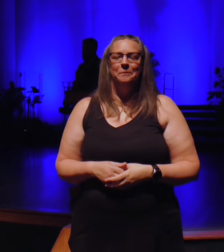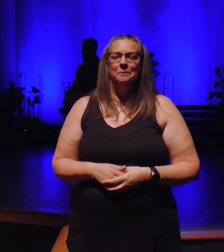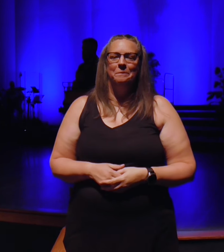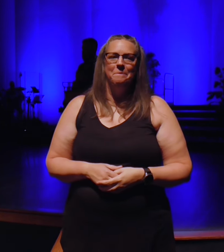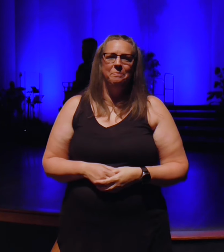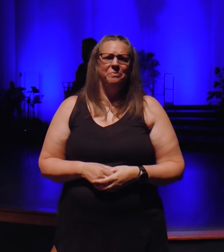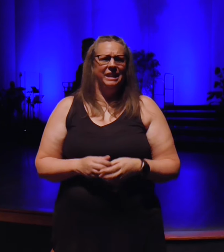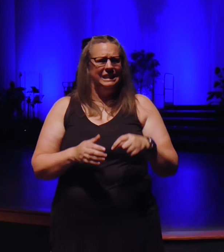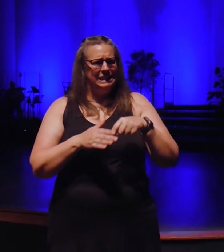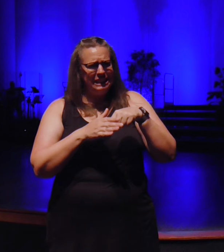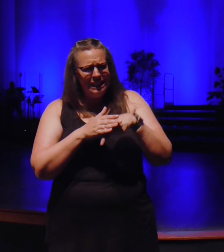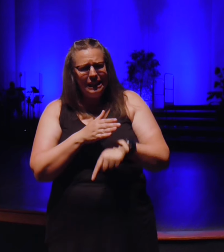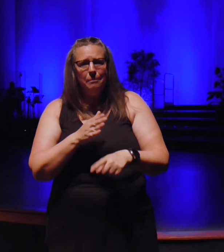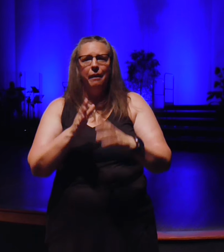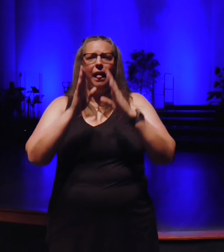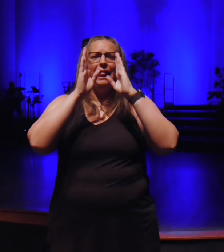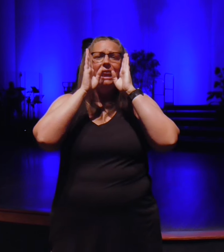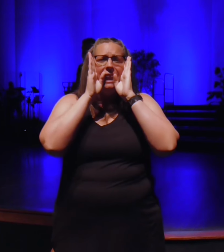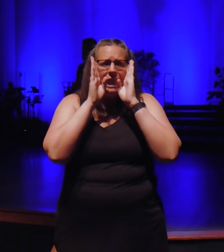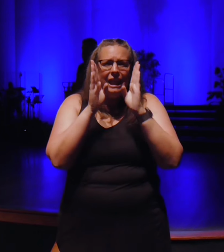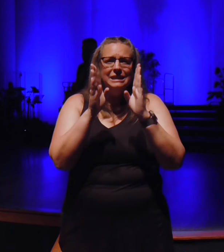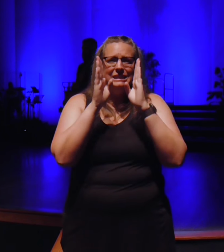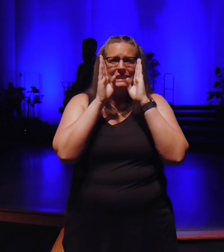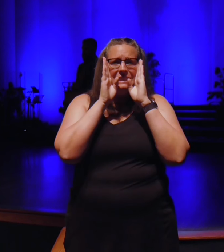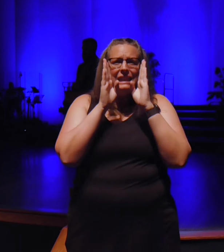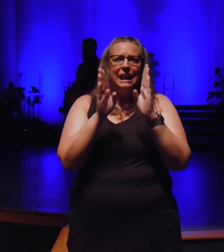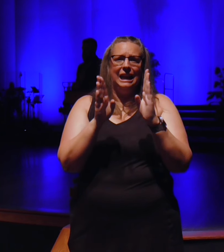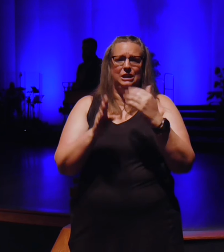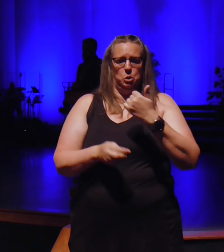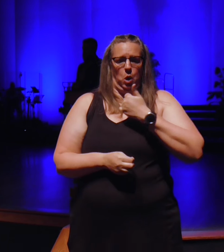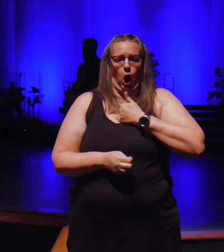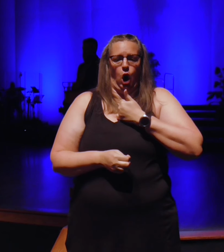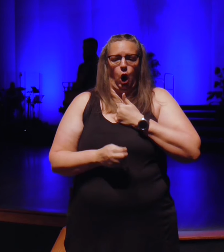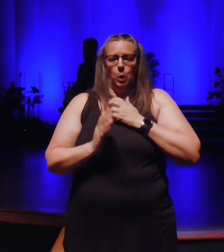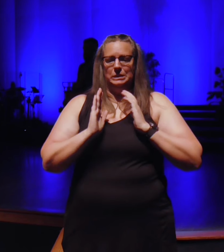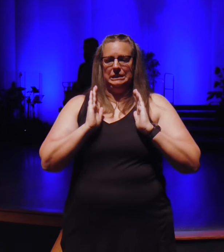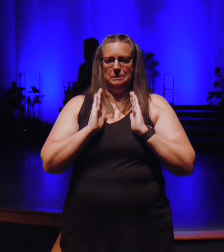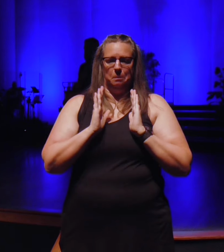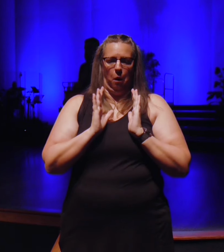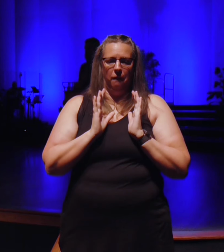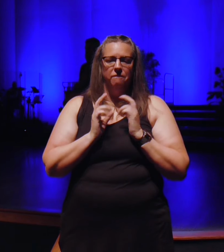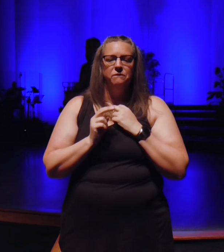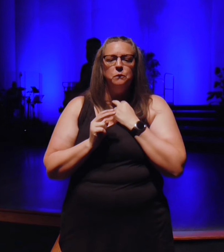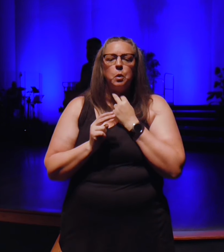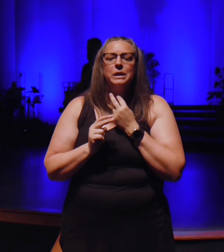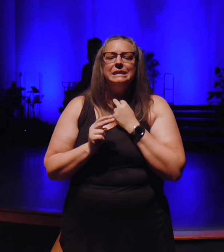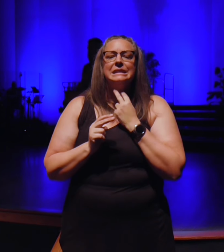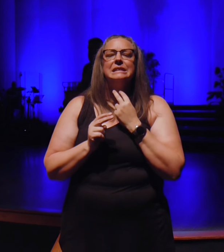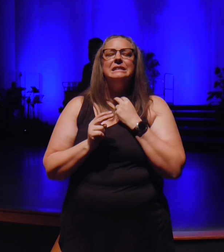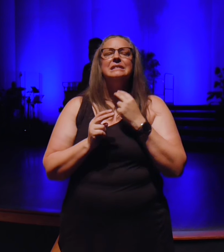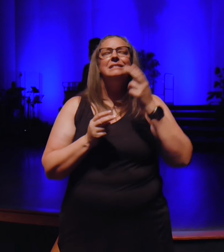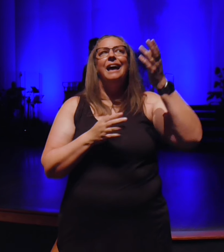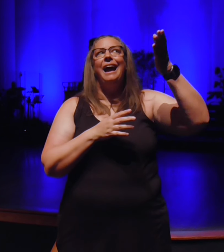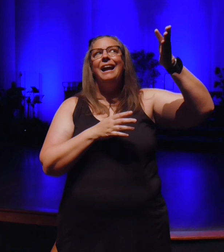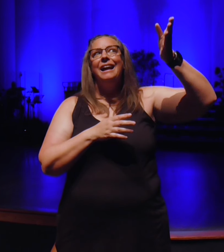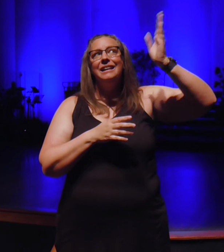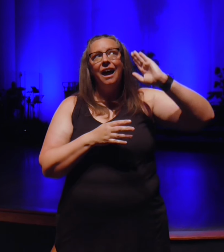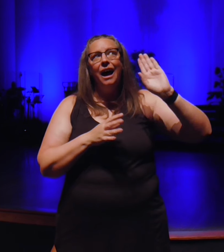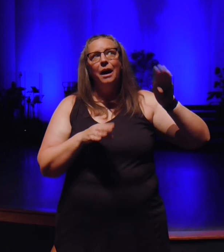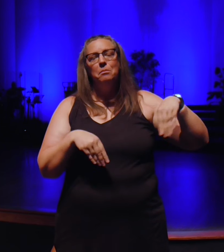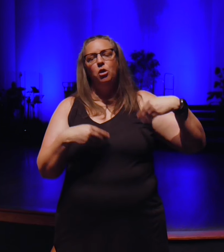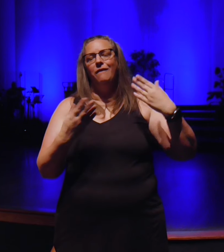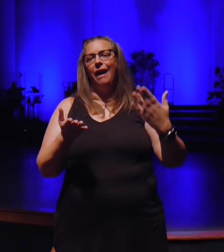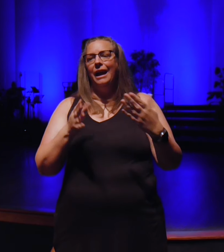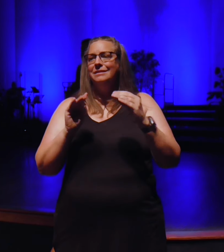deep listening to our own still small voice, we allow the divine to provide clarity